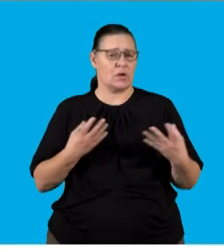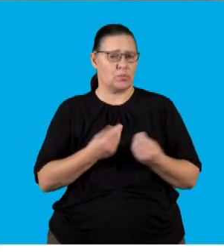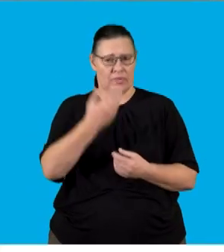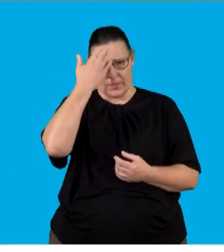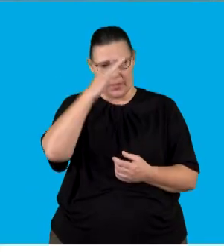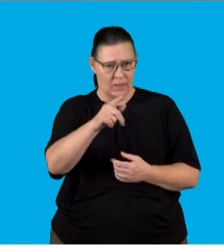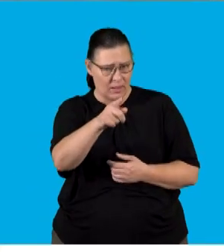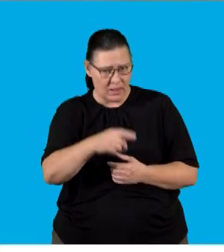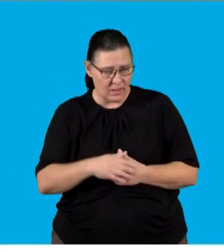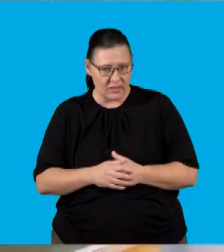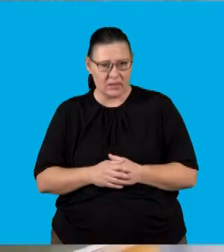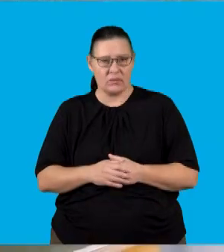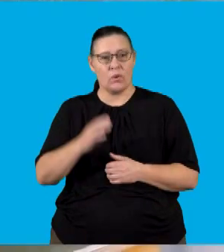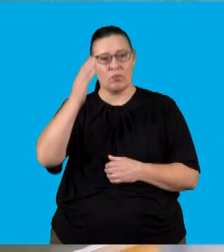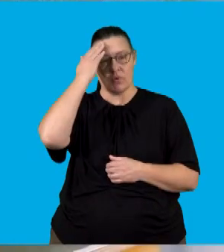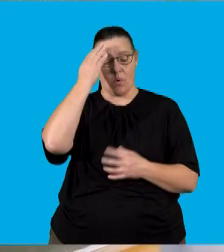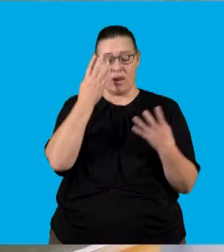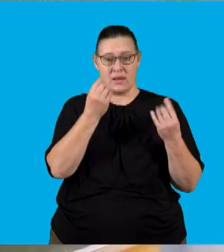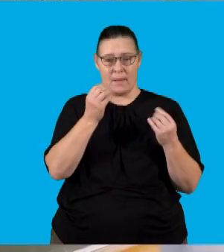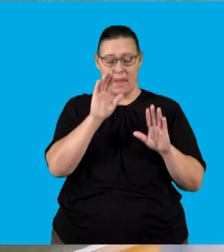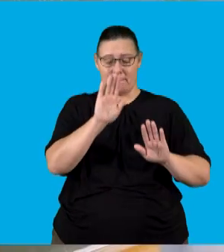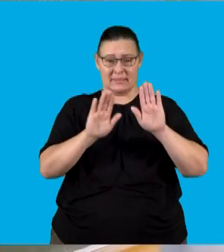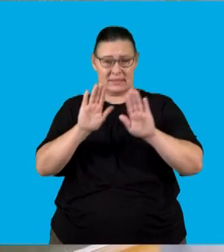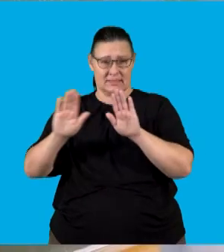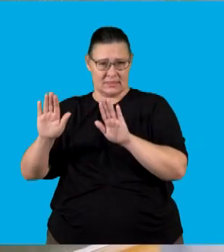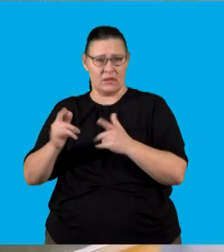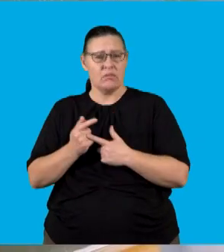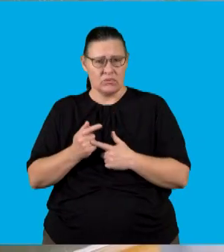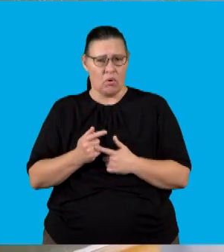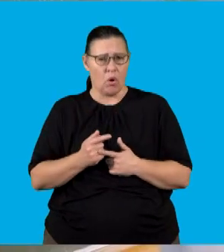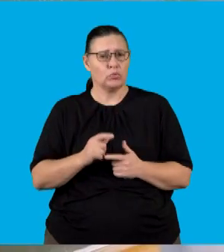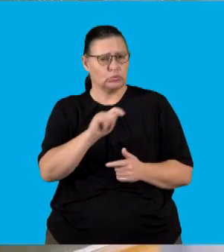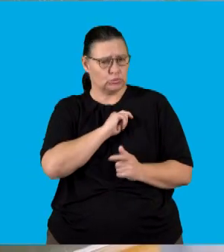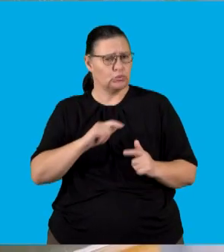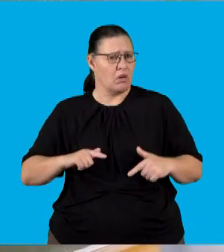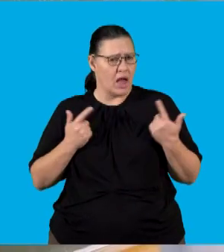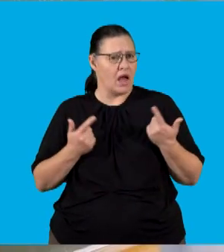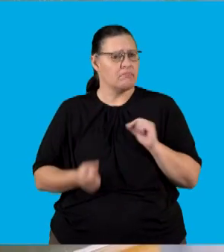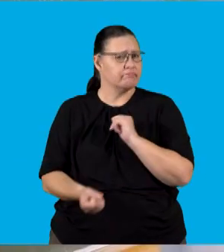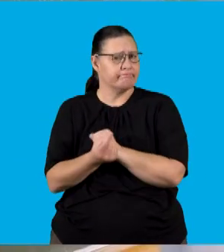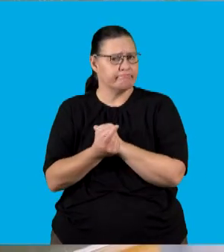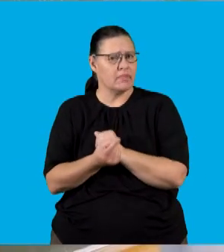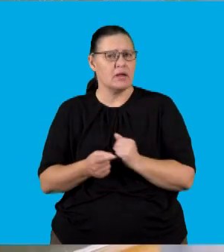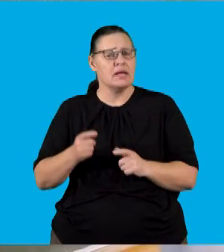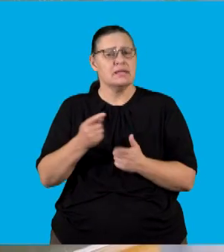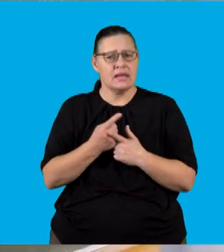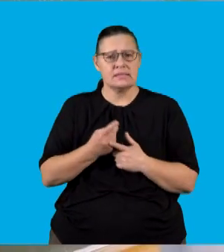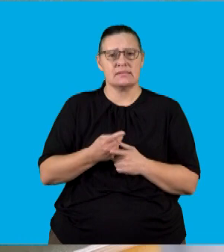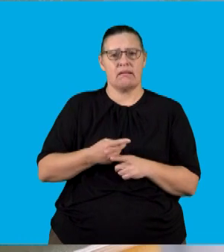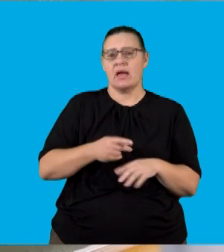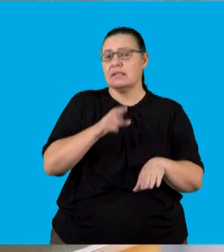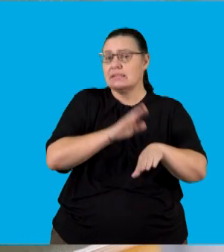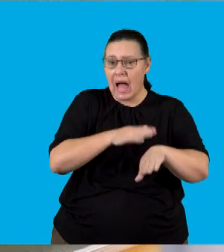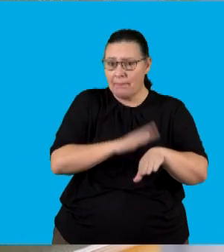So, did you know that number patterns are used in real life? Yes, even the concept